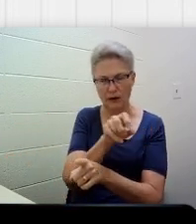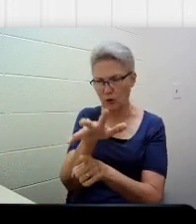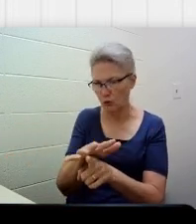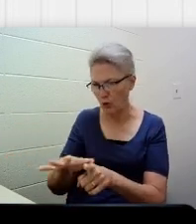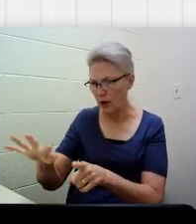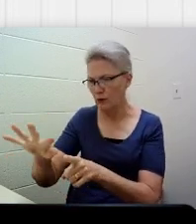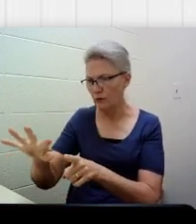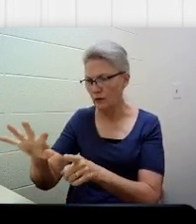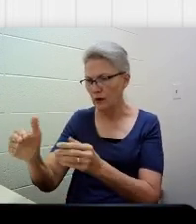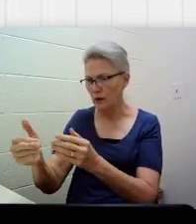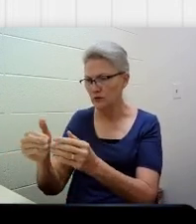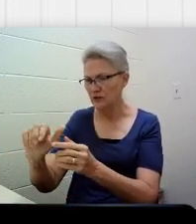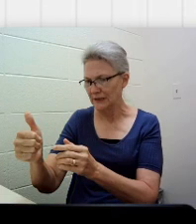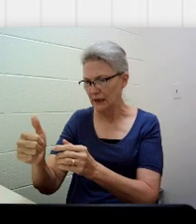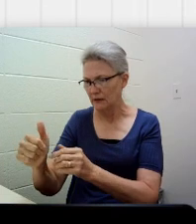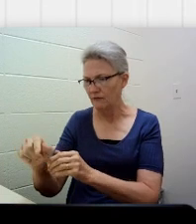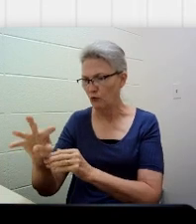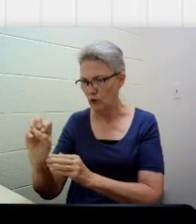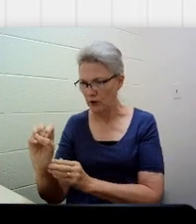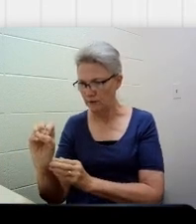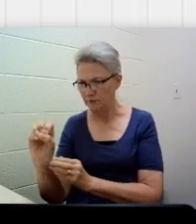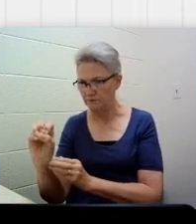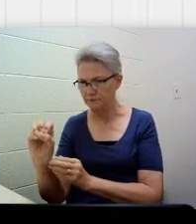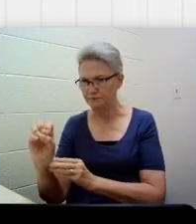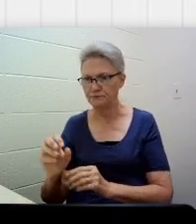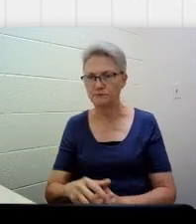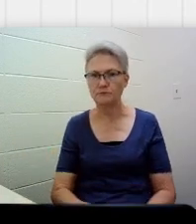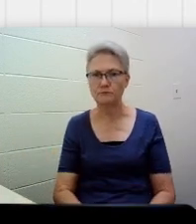round to the closest 10, which is 40.